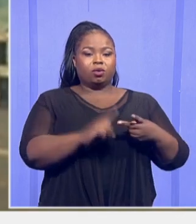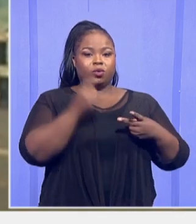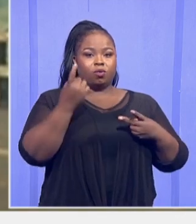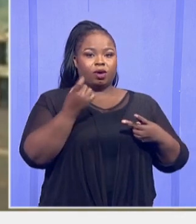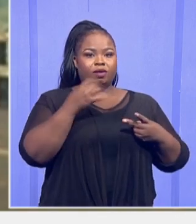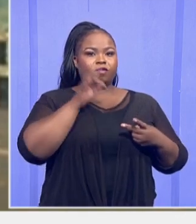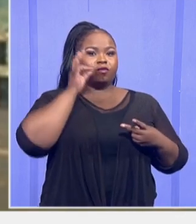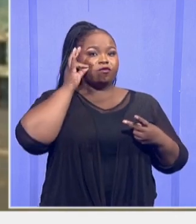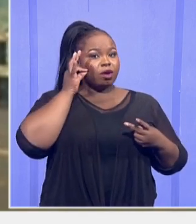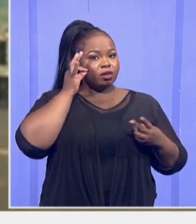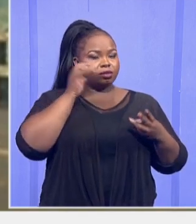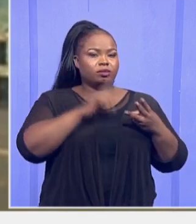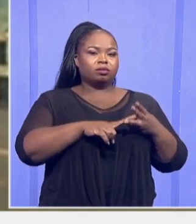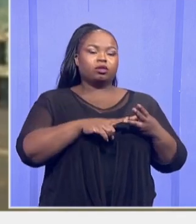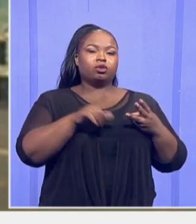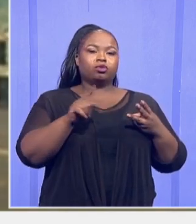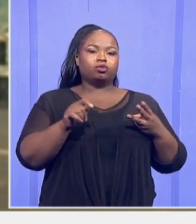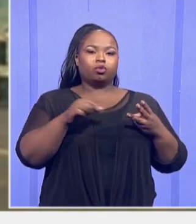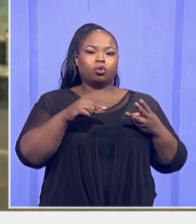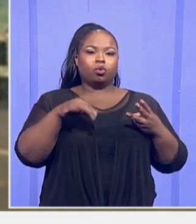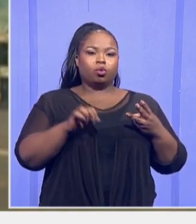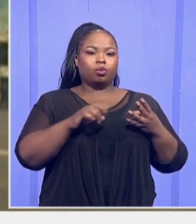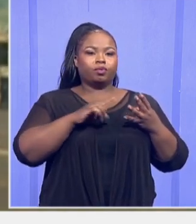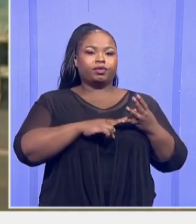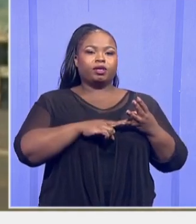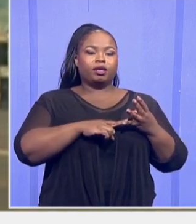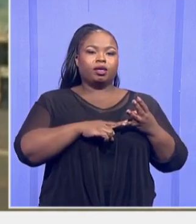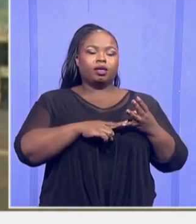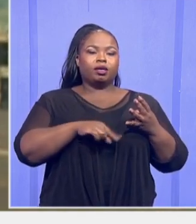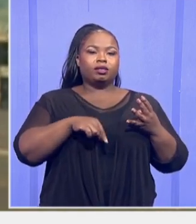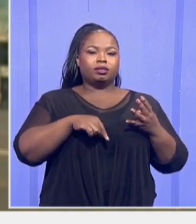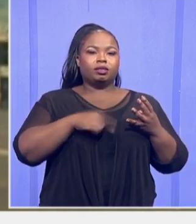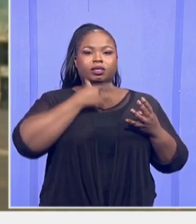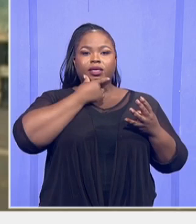also having a club from Togo, Guinea, Malawi,